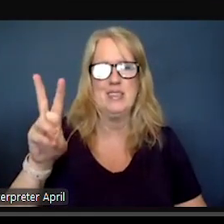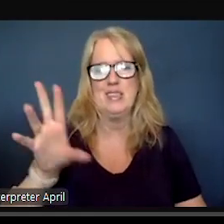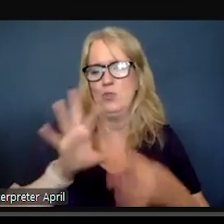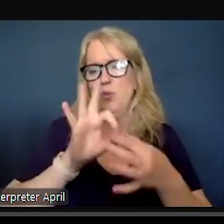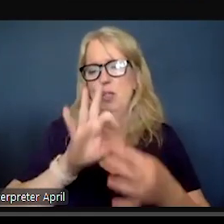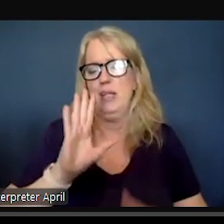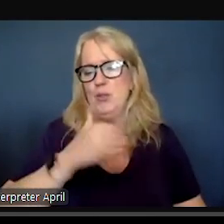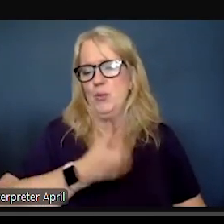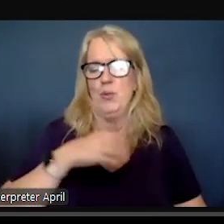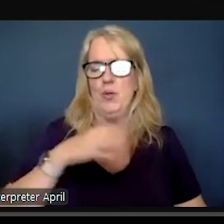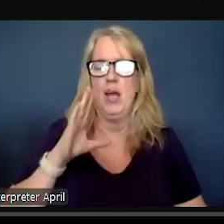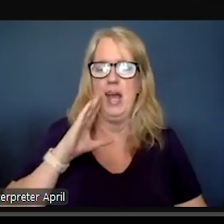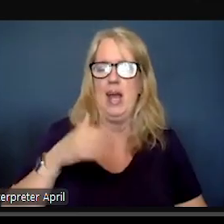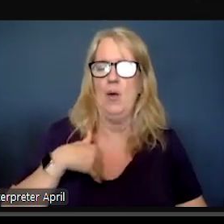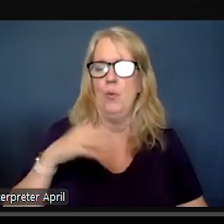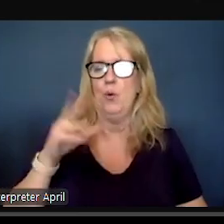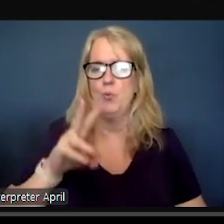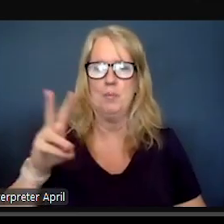our website as well.